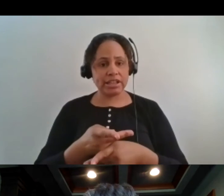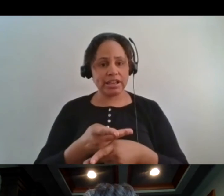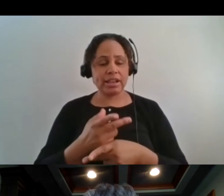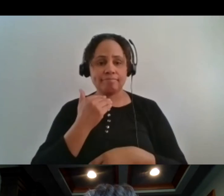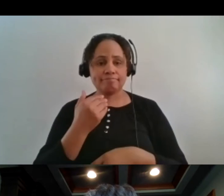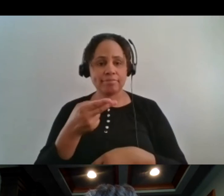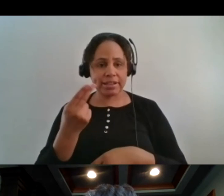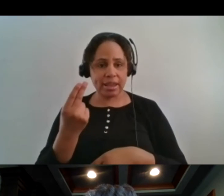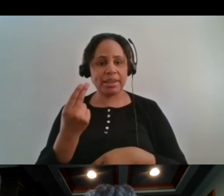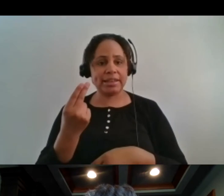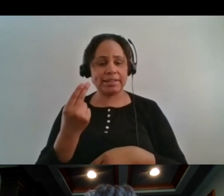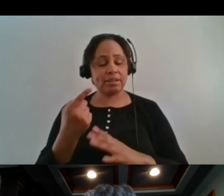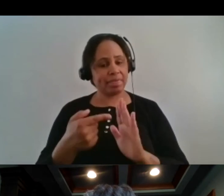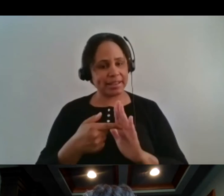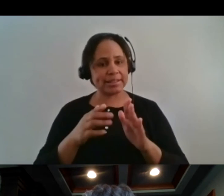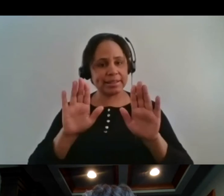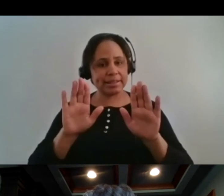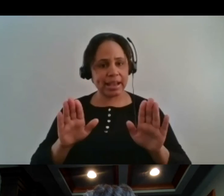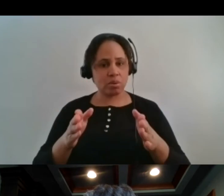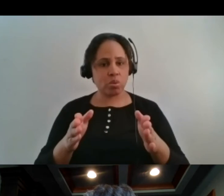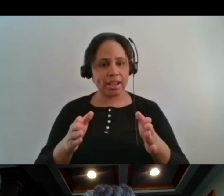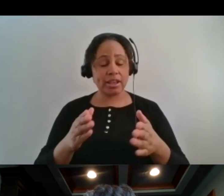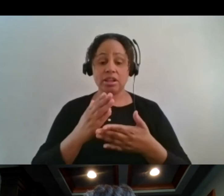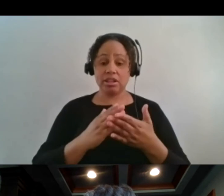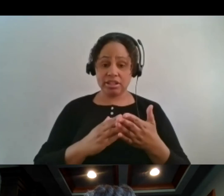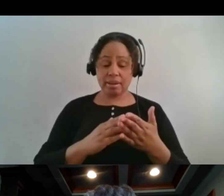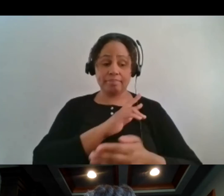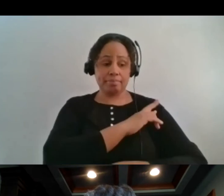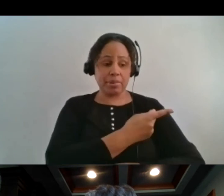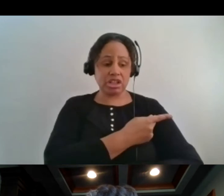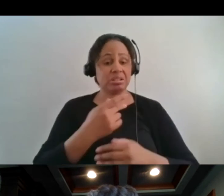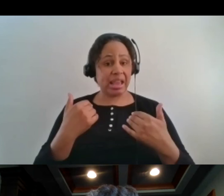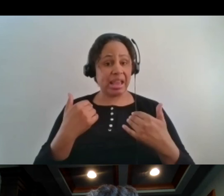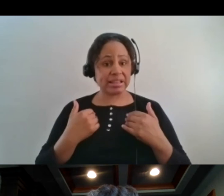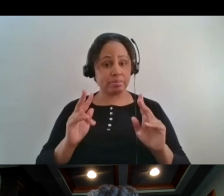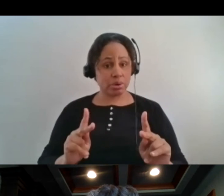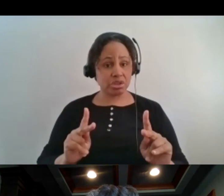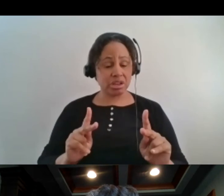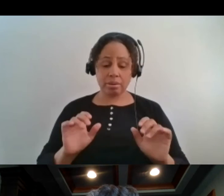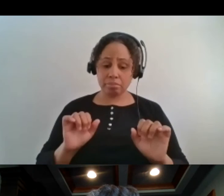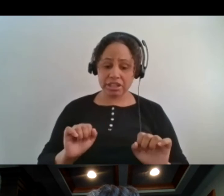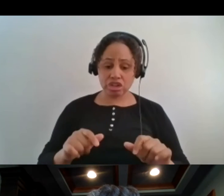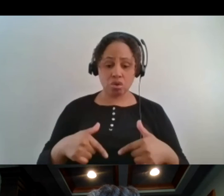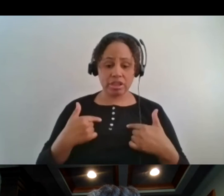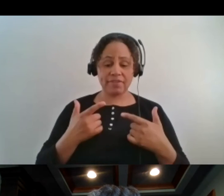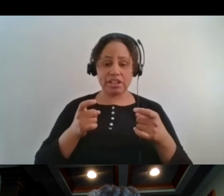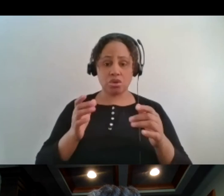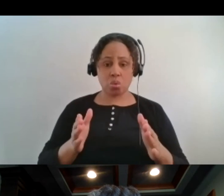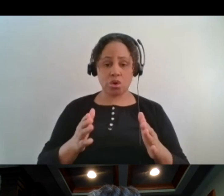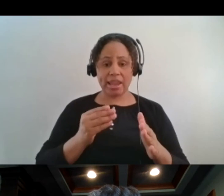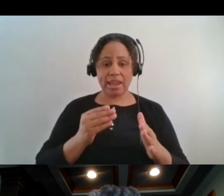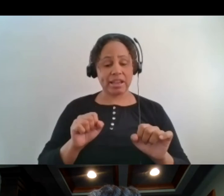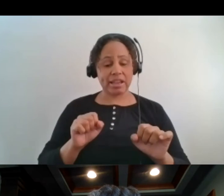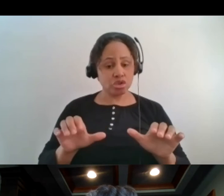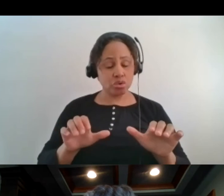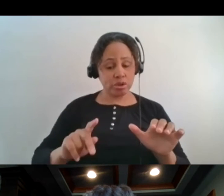this is an excellent way. Some patients do have a person who could be a potential living kidney donor, and we could do that transplant first and then do what's